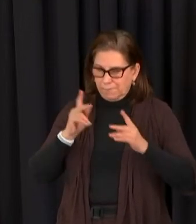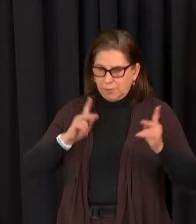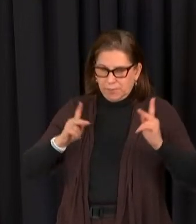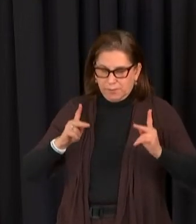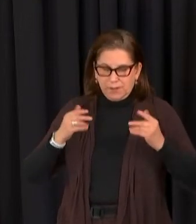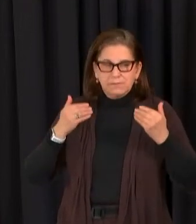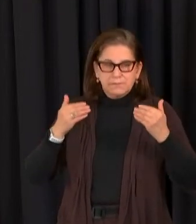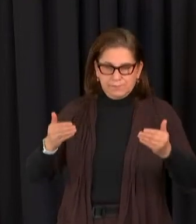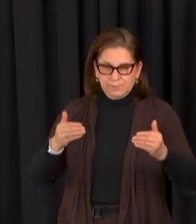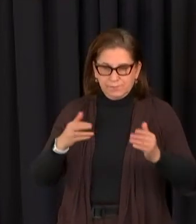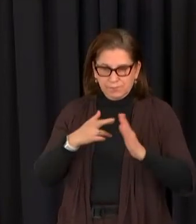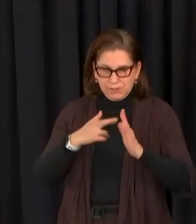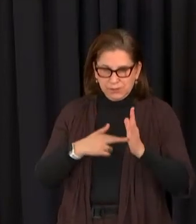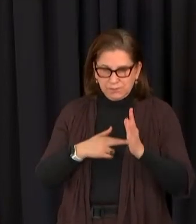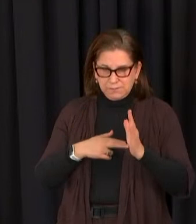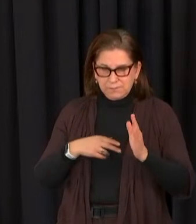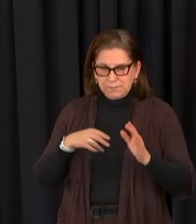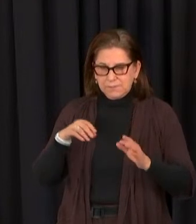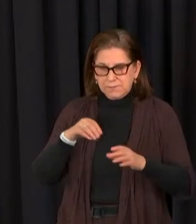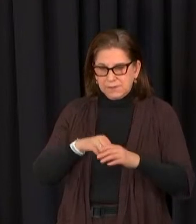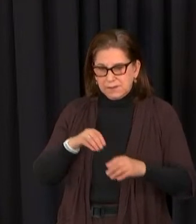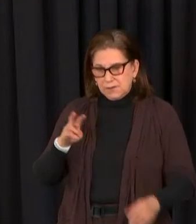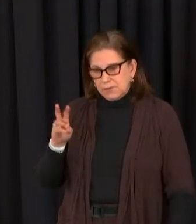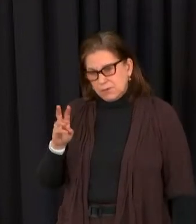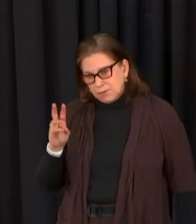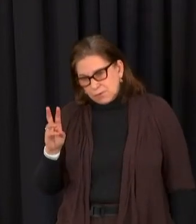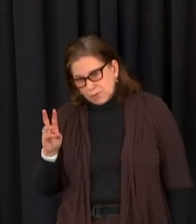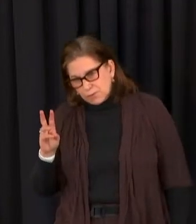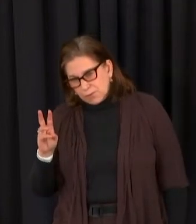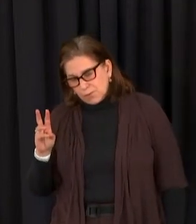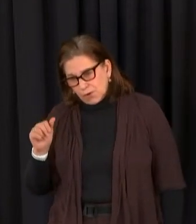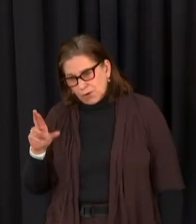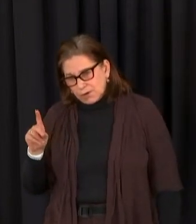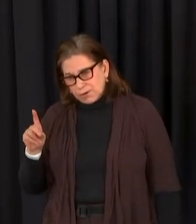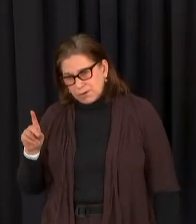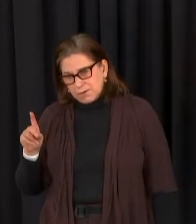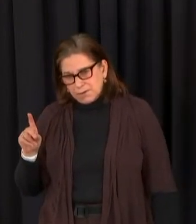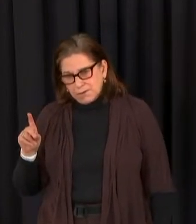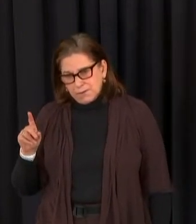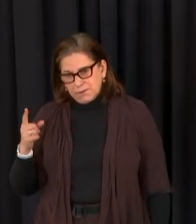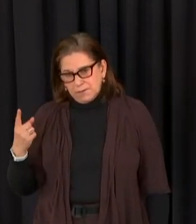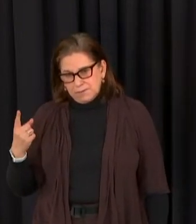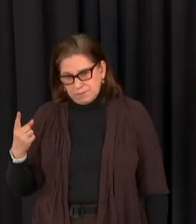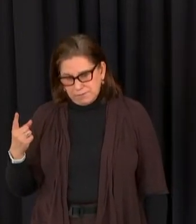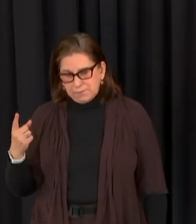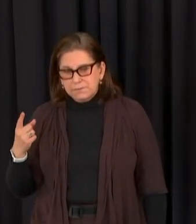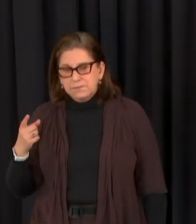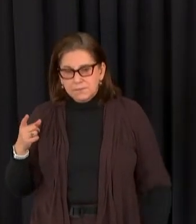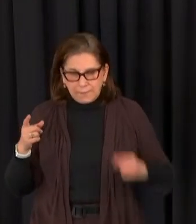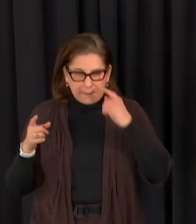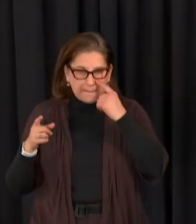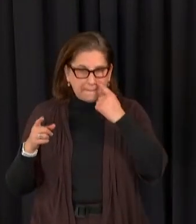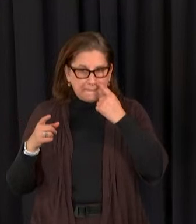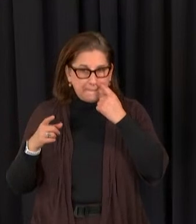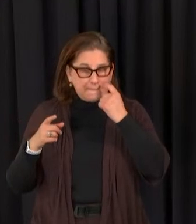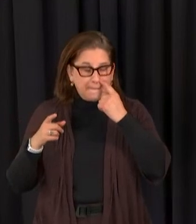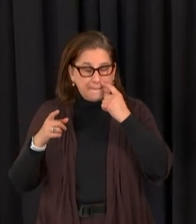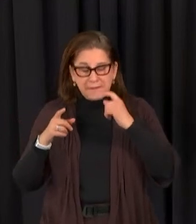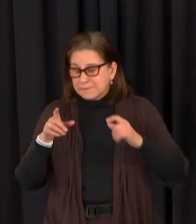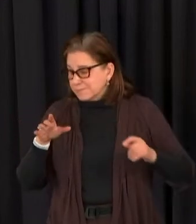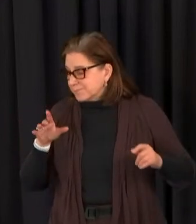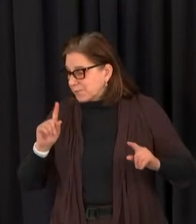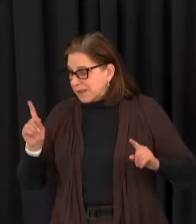right now are in those wards that have the lower vaccination rates. And so we've designed some special initiatives, as you all